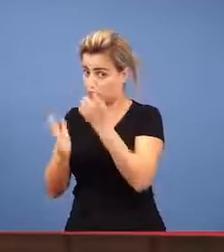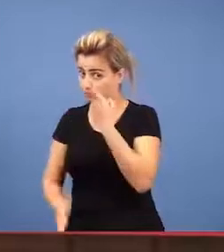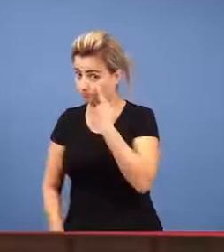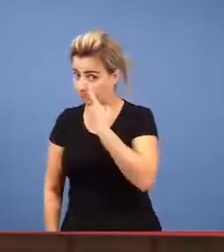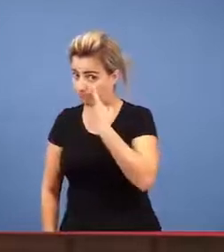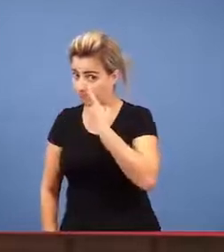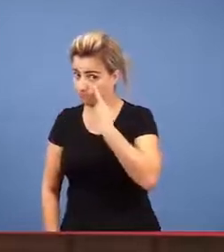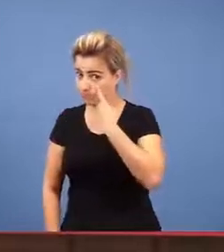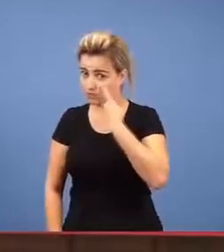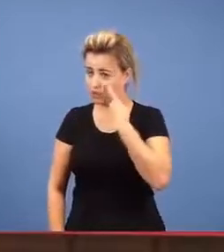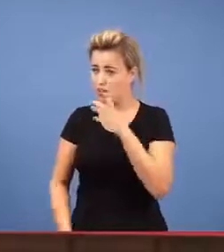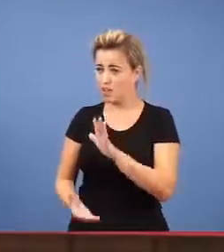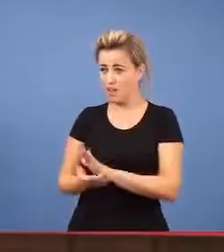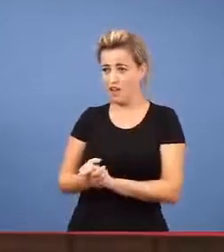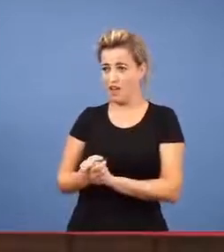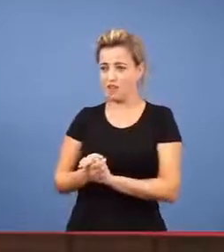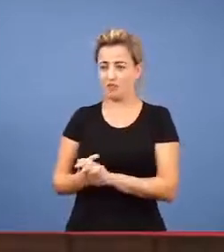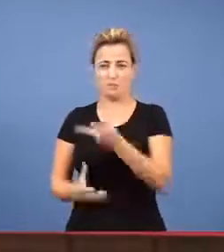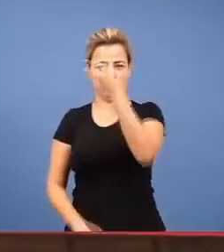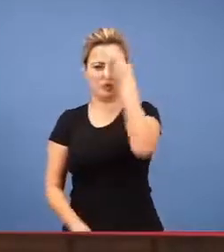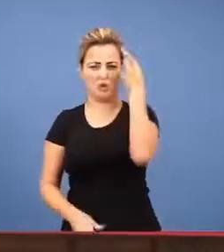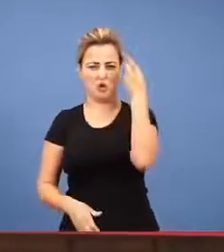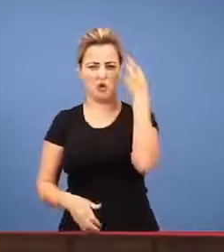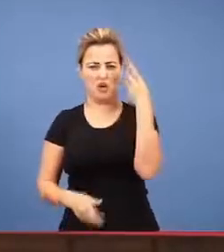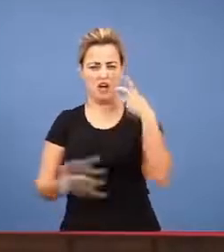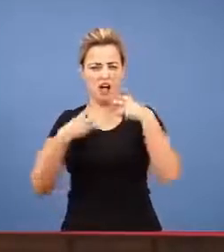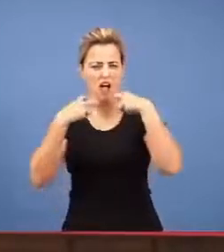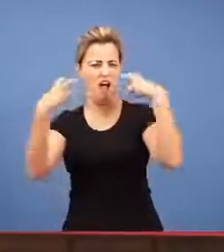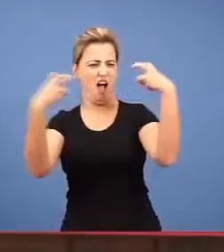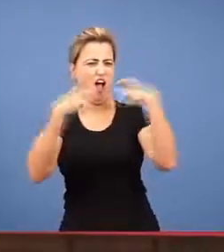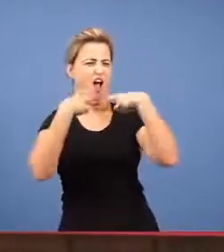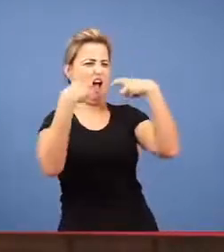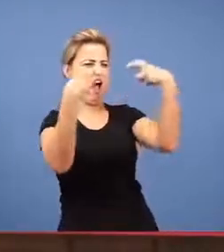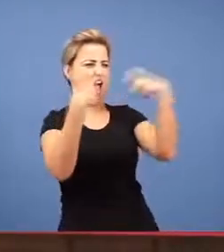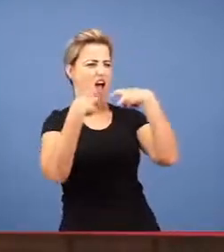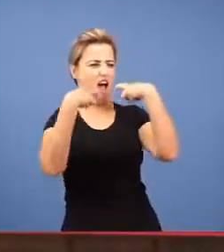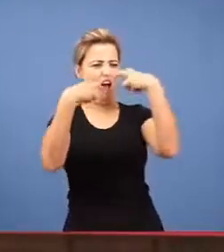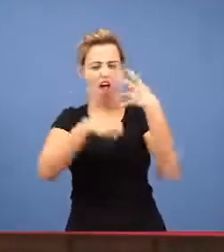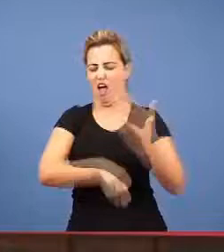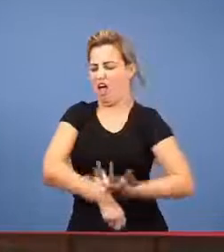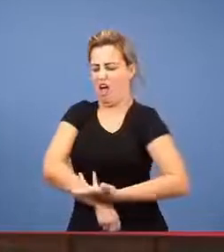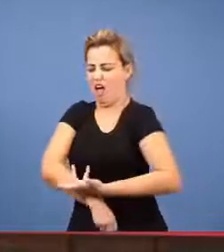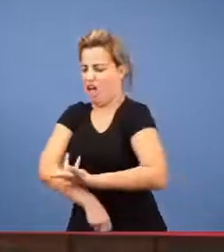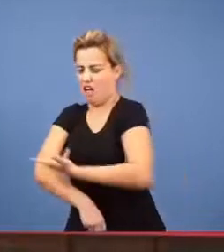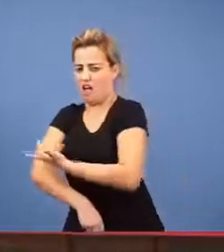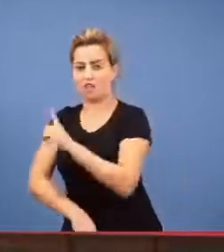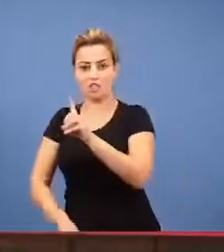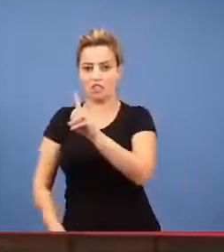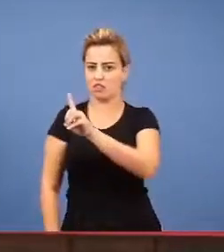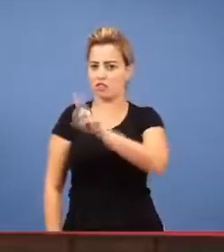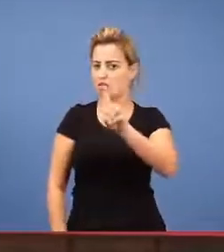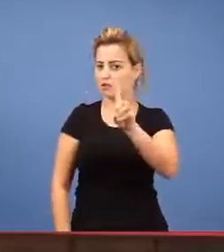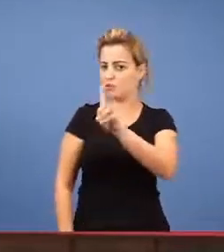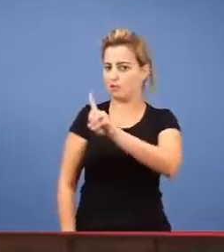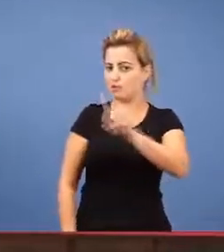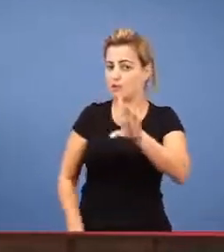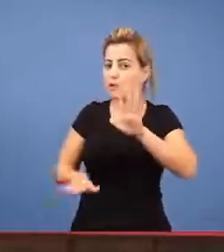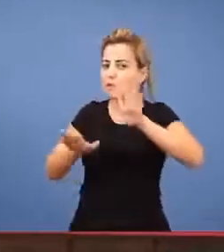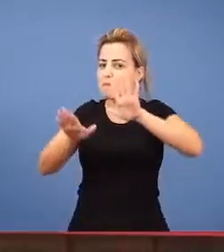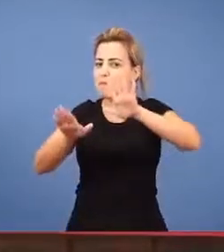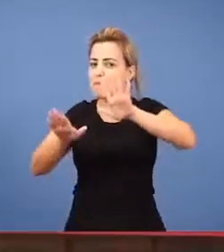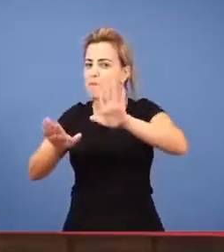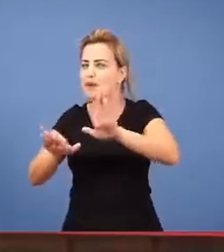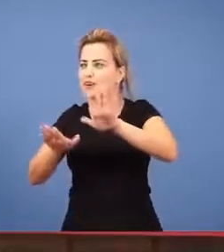So the prayer, see, is not something that moves through the mouth or to your voice. It is